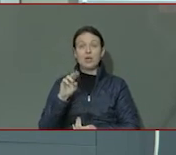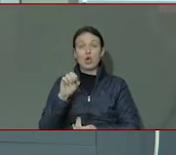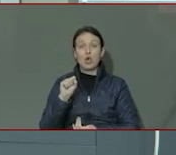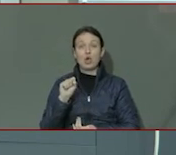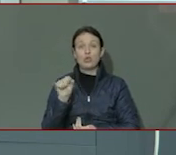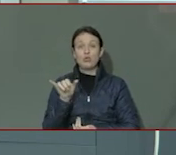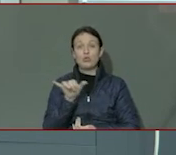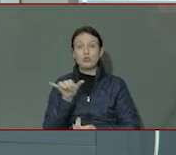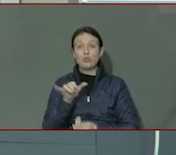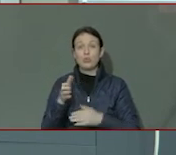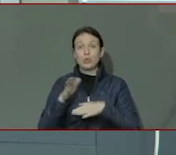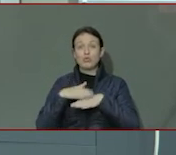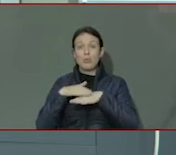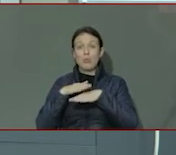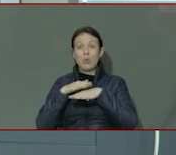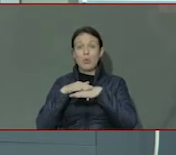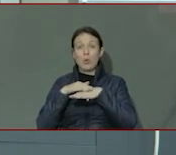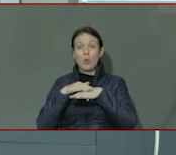hydroxide or hydronium?